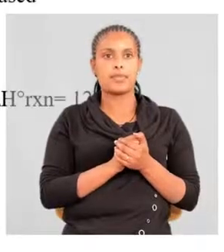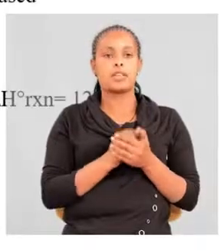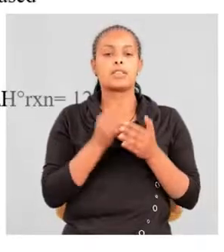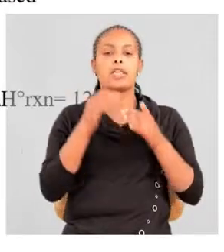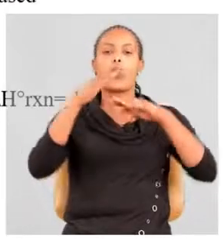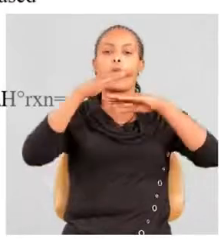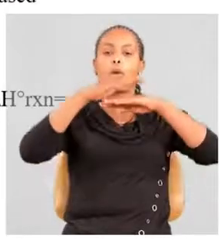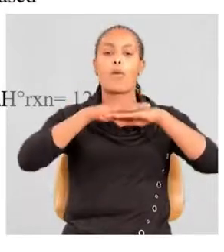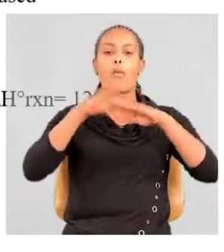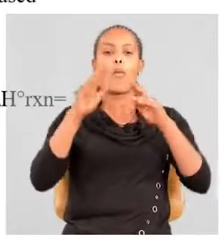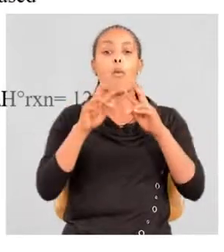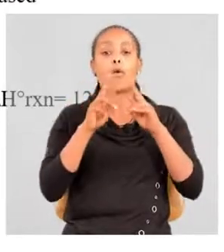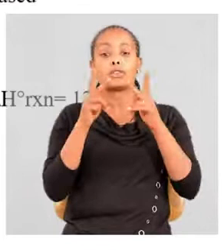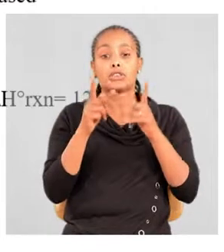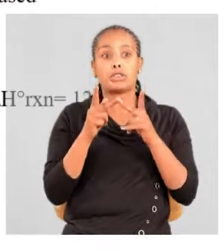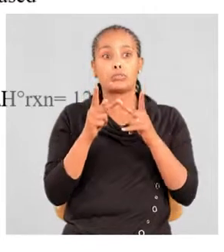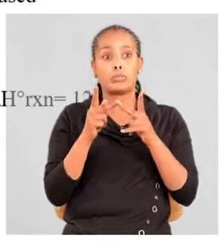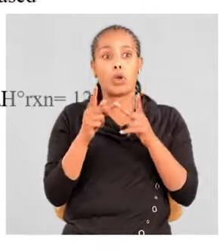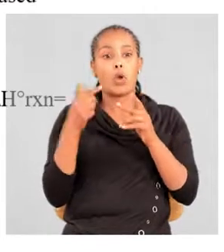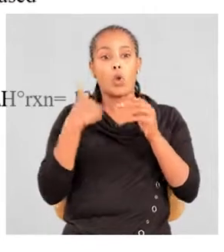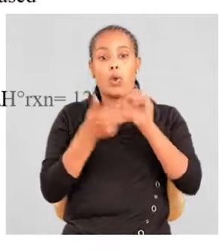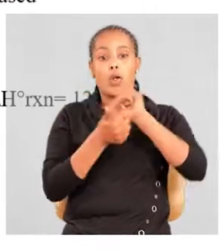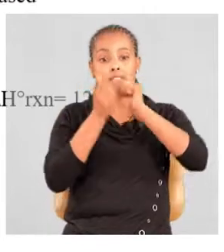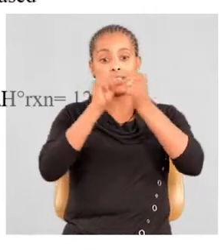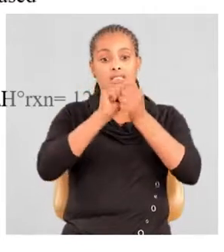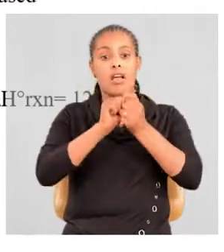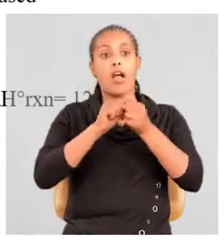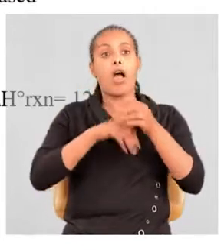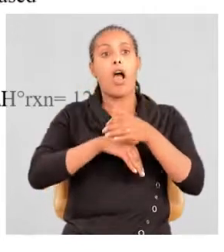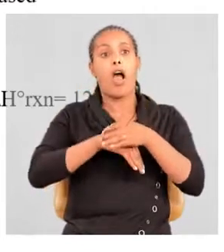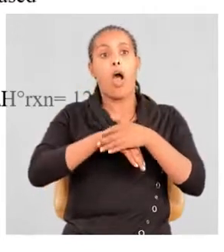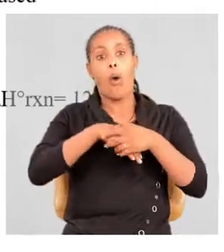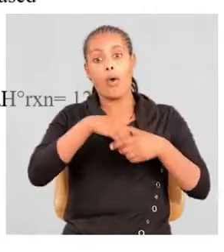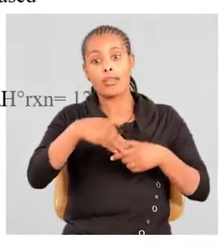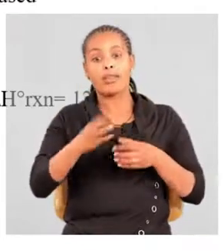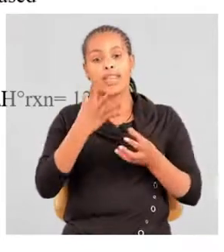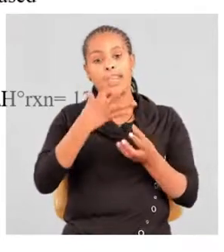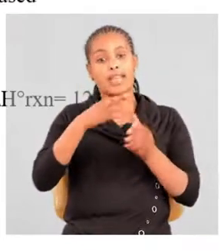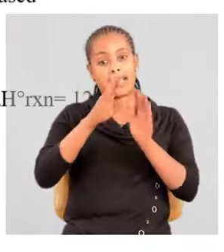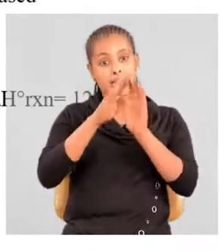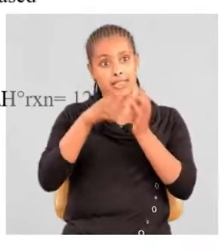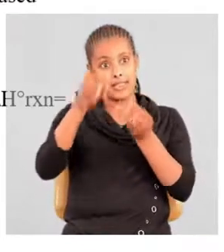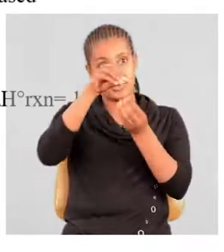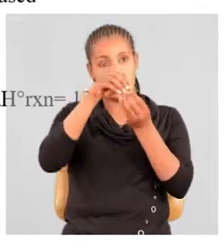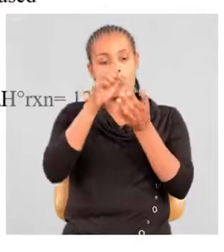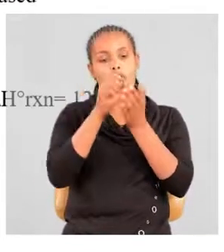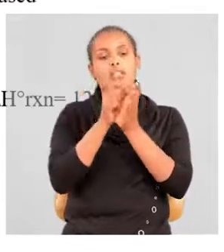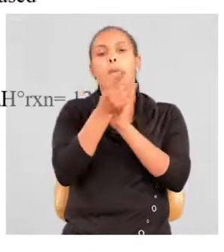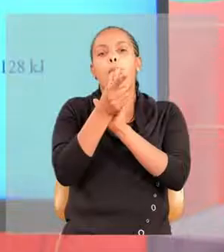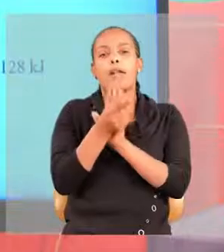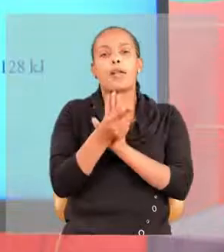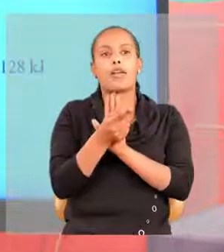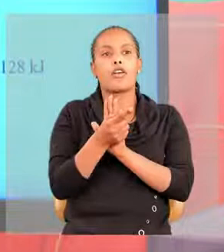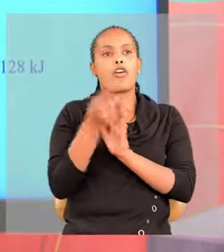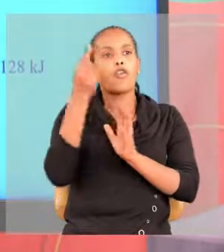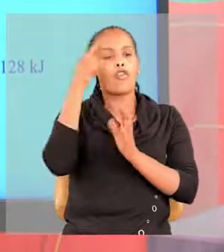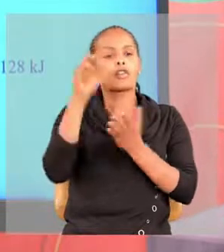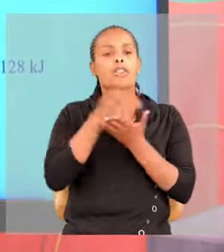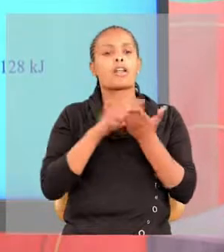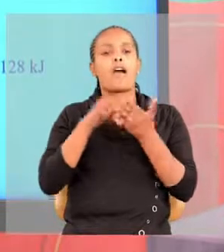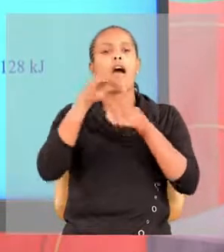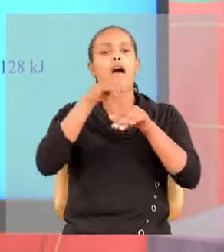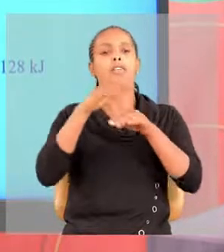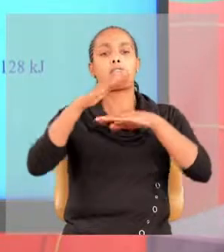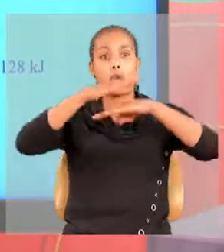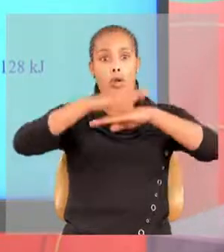The equilibrium position will shift away from the increased concentration. For example, for the reaction